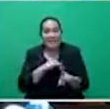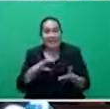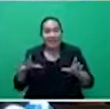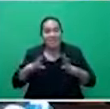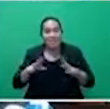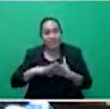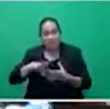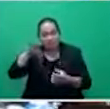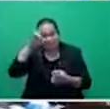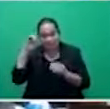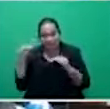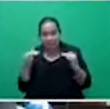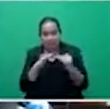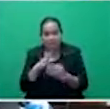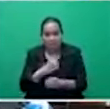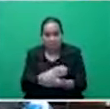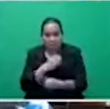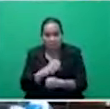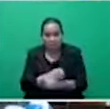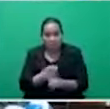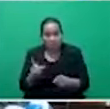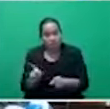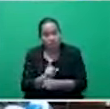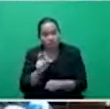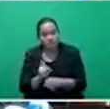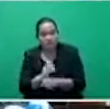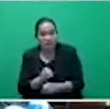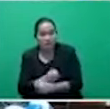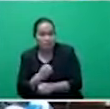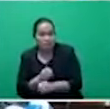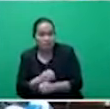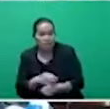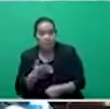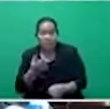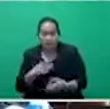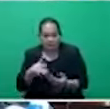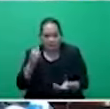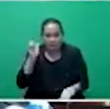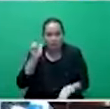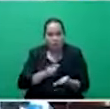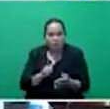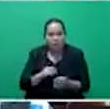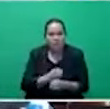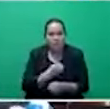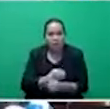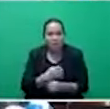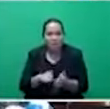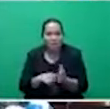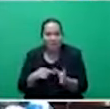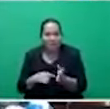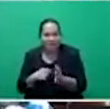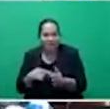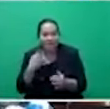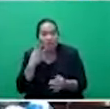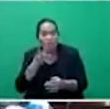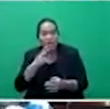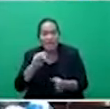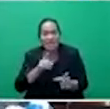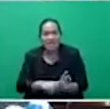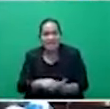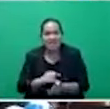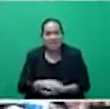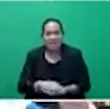equality in employment, creation of 1,000 jobs under the Bainimarama government. We had the lowest unemployment rate in about 20 years, sir. You see, they equate